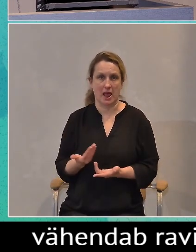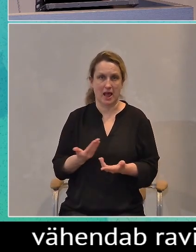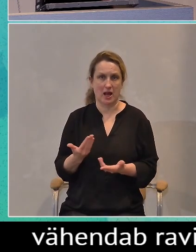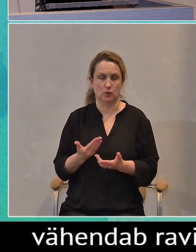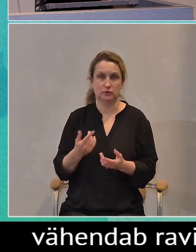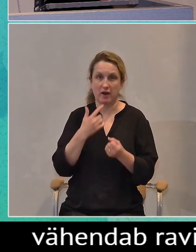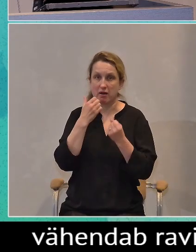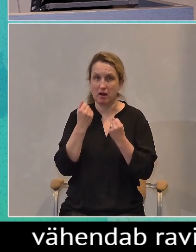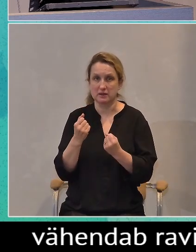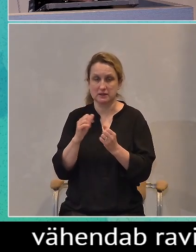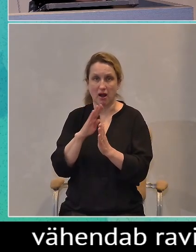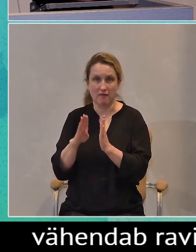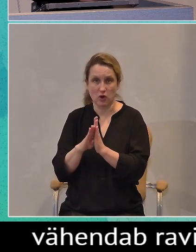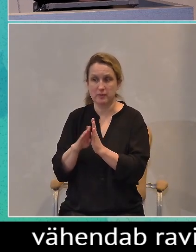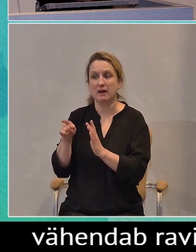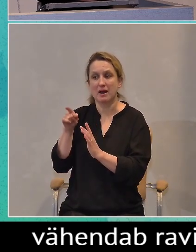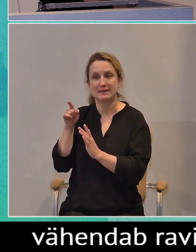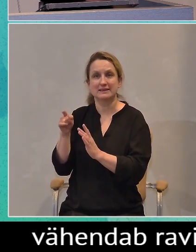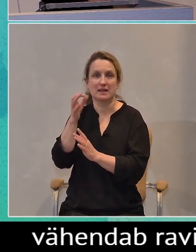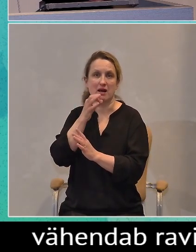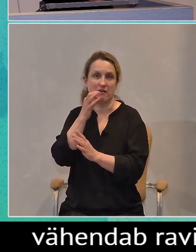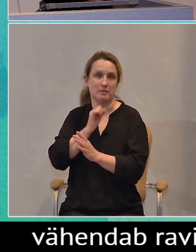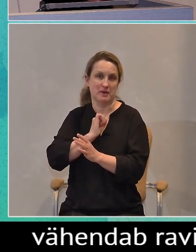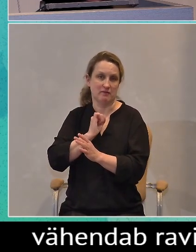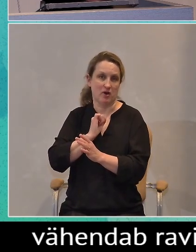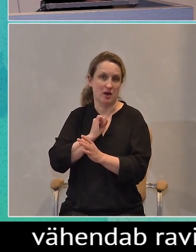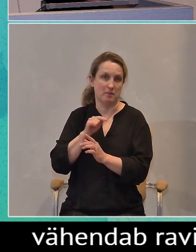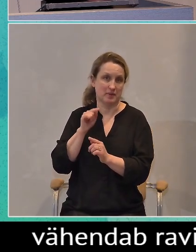To our knowledge, there is only one child in Estonia with a